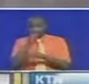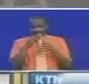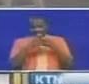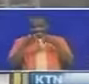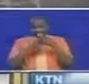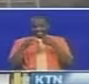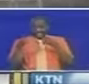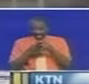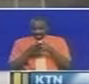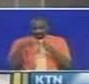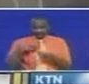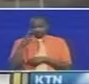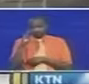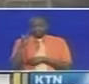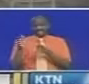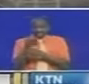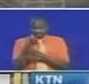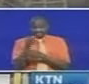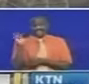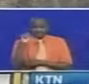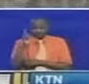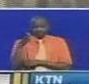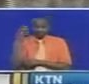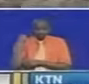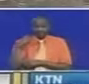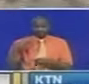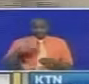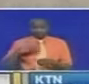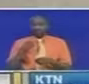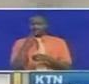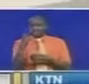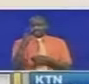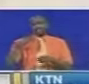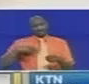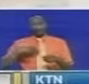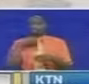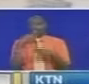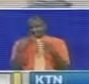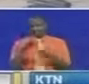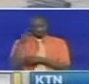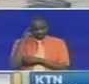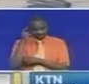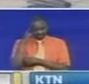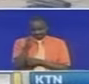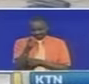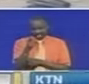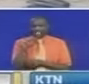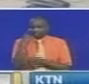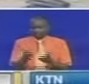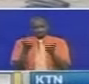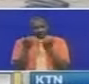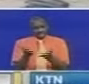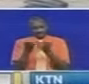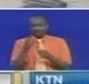bombing of the U.S. Embassy in Nairobi, which claimed well over 200 lives. The total weight was in fact